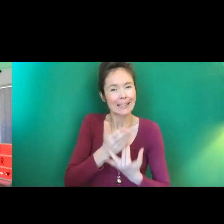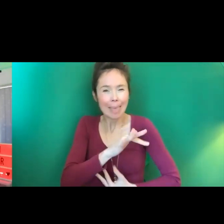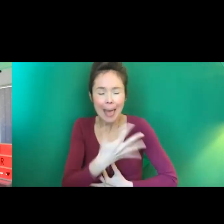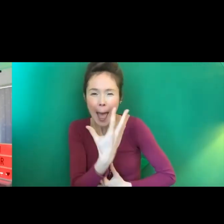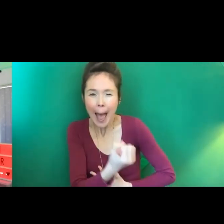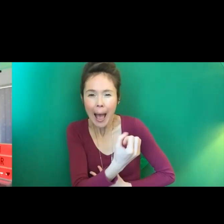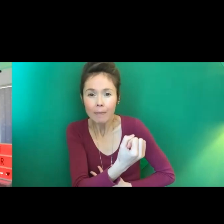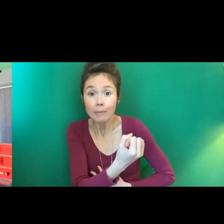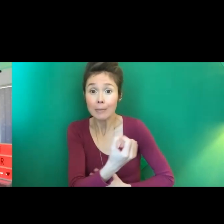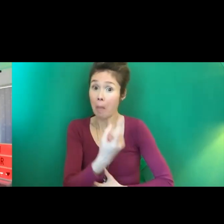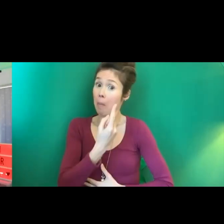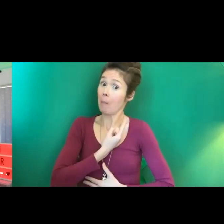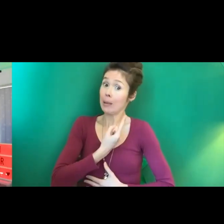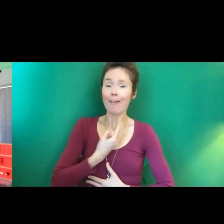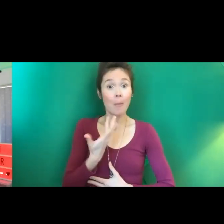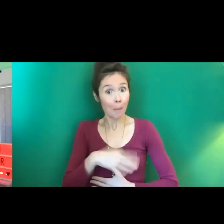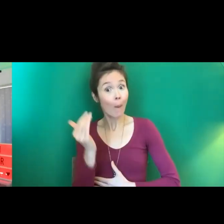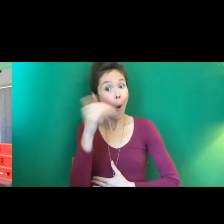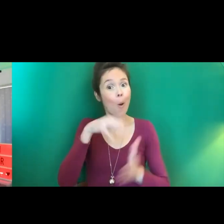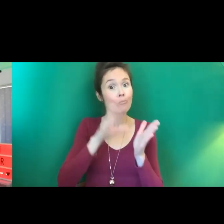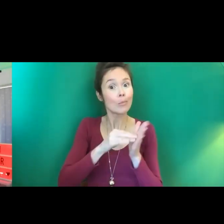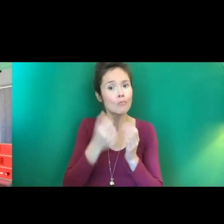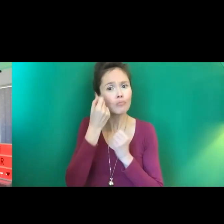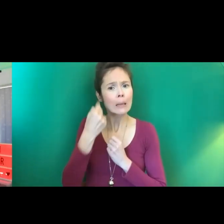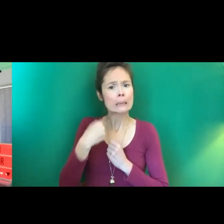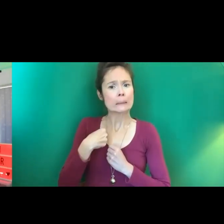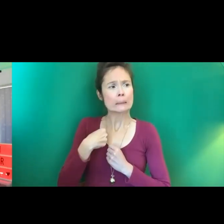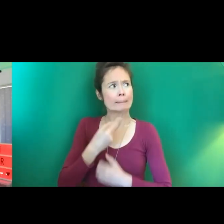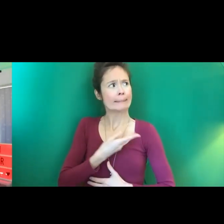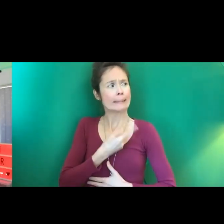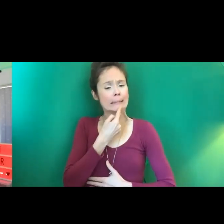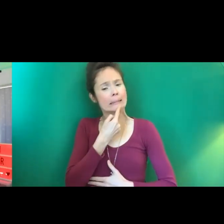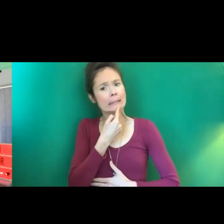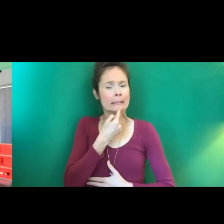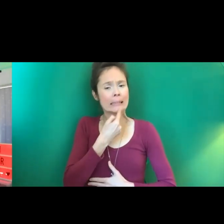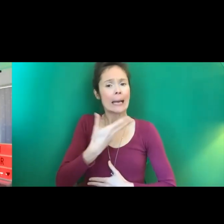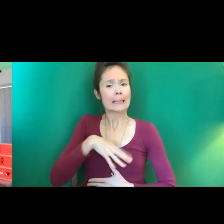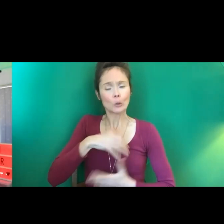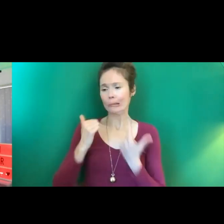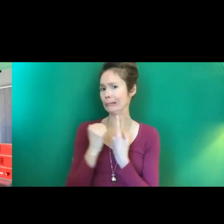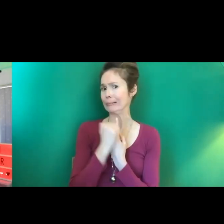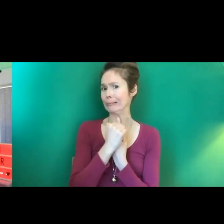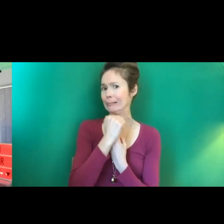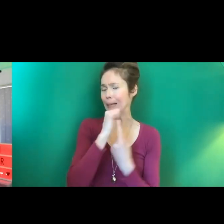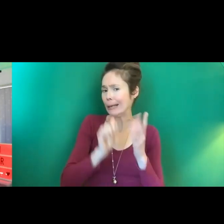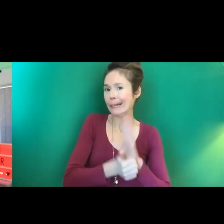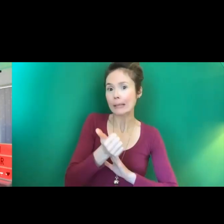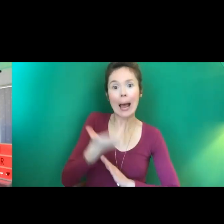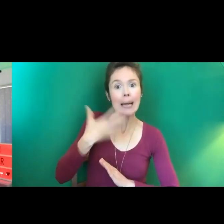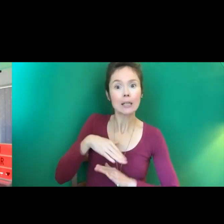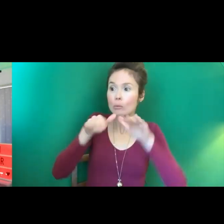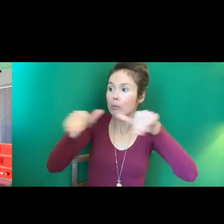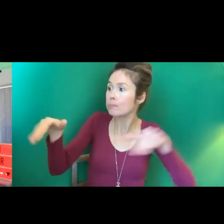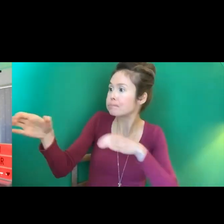have the expertise in sound engineering and all that sort of stuff. So I needed to, like I said right at the beginning, build that team. So I was fortunate